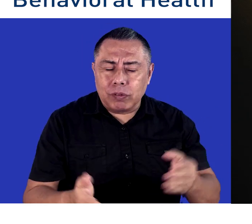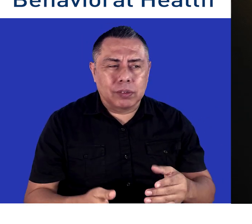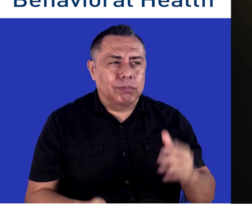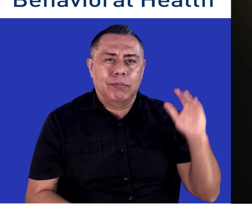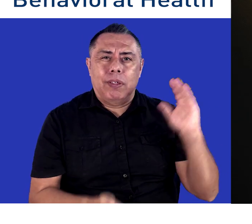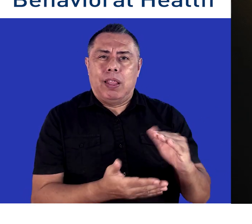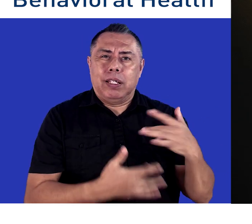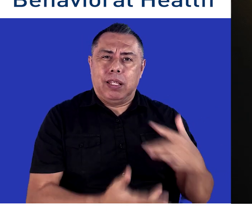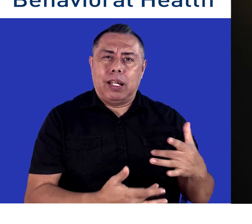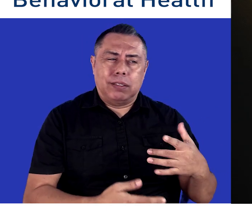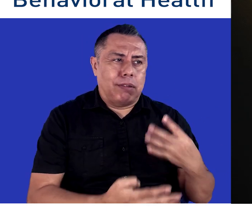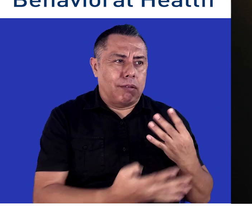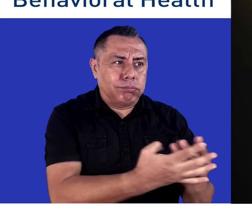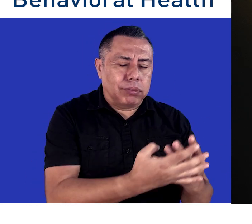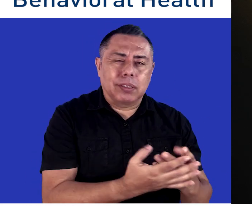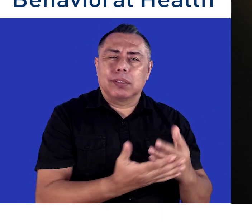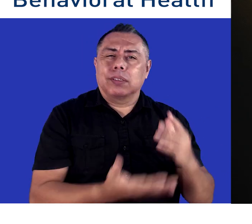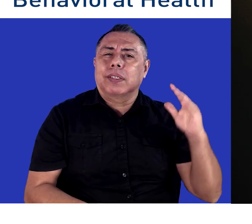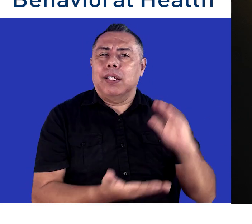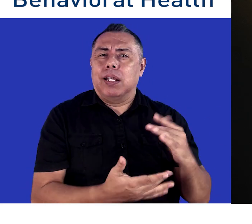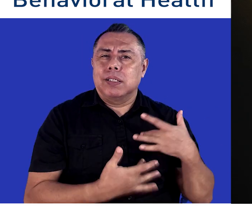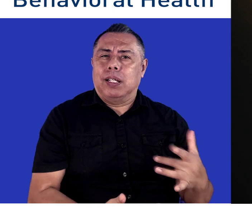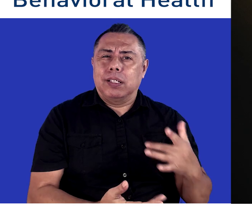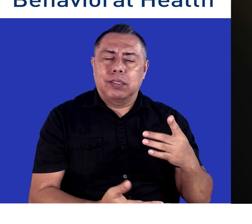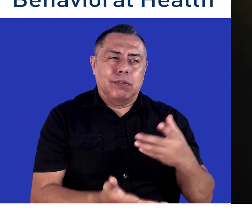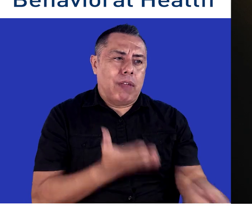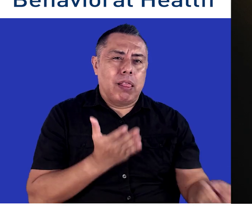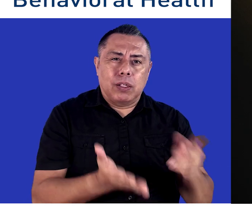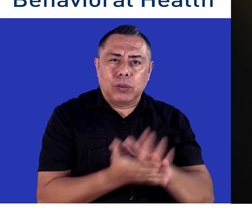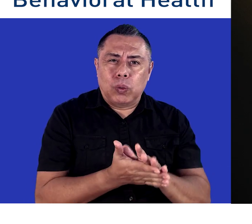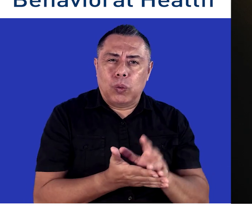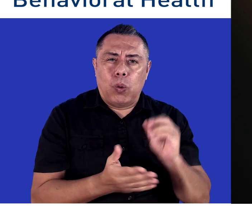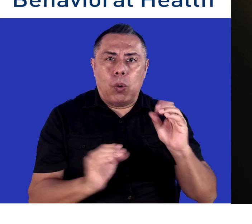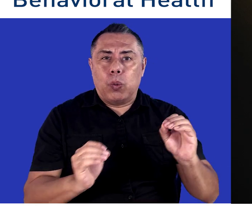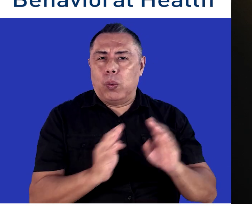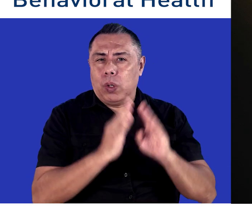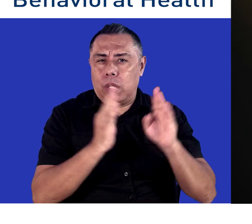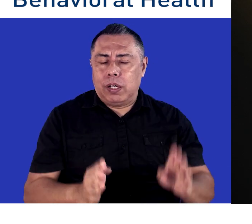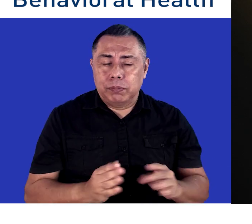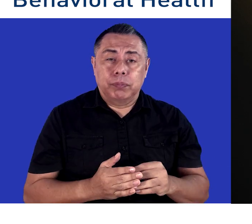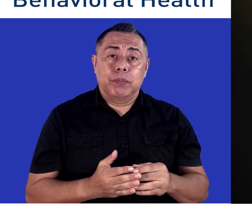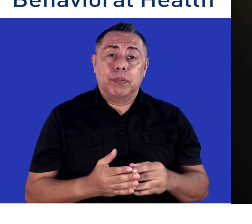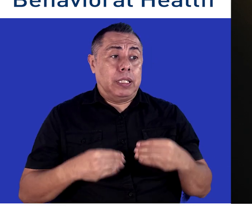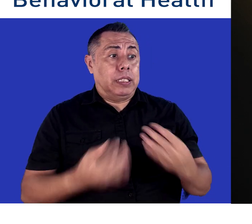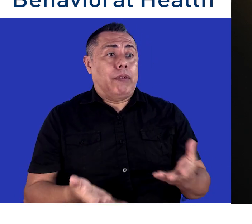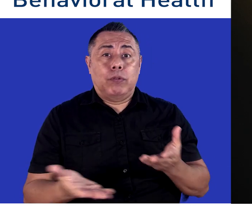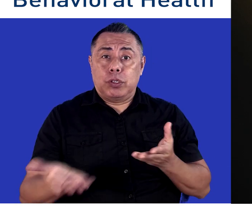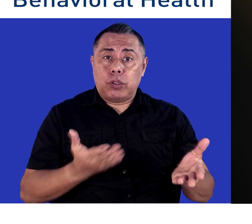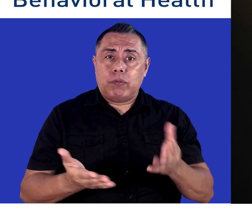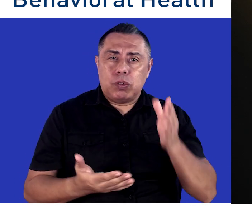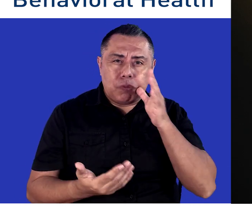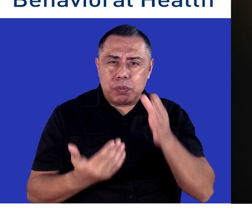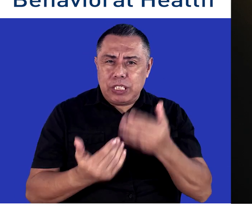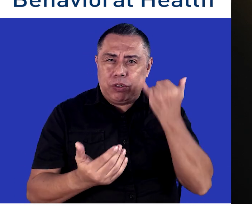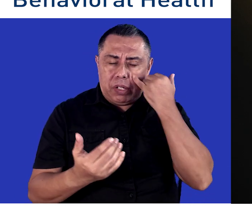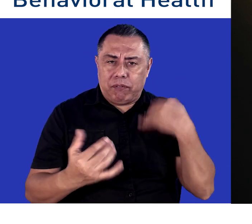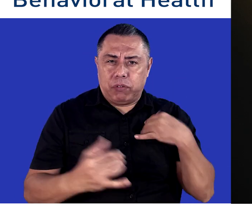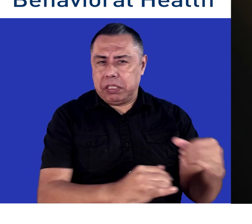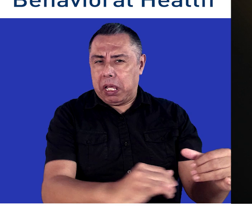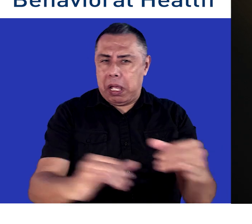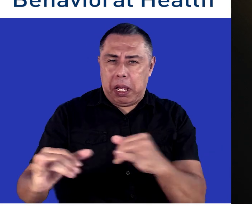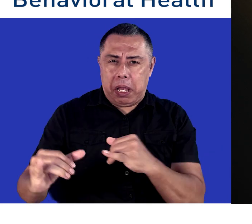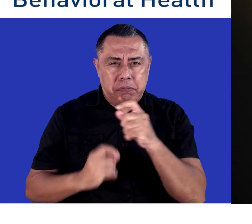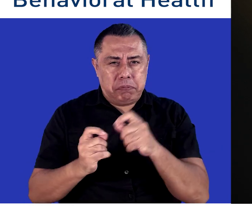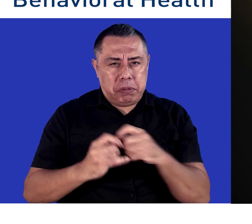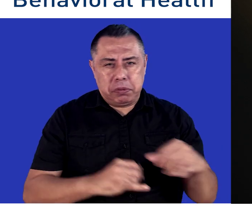services, incarceration, school failure, and homelessness. Service delivery would be easier if we were all exactly alike